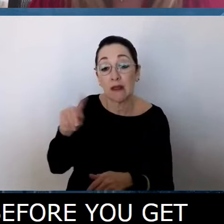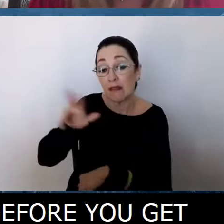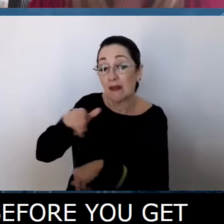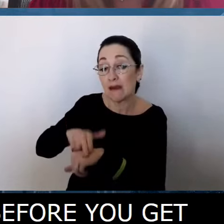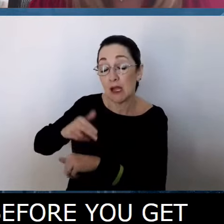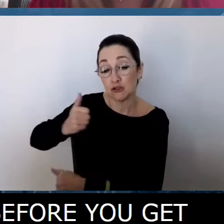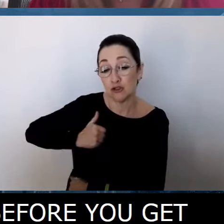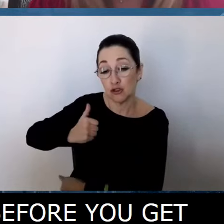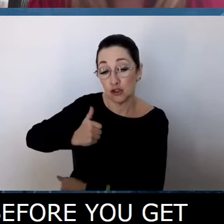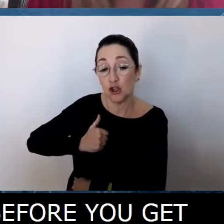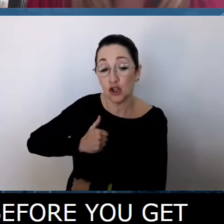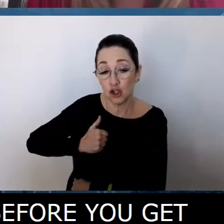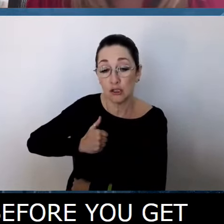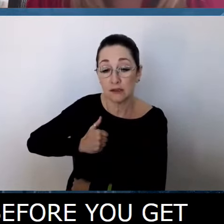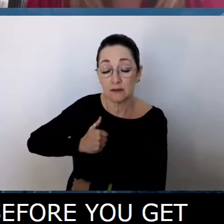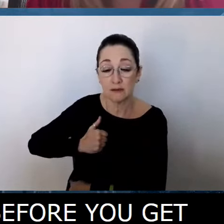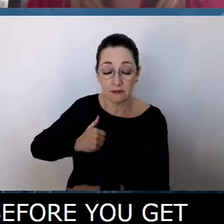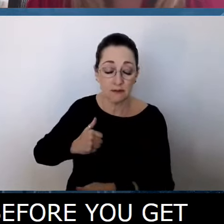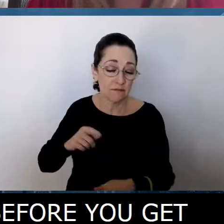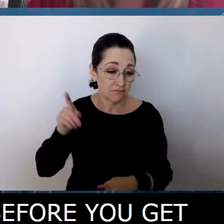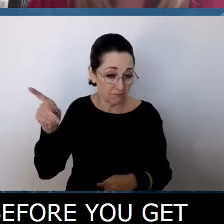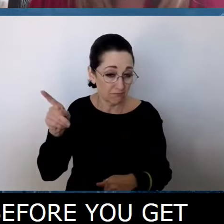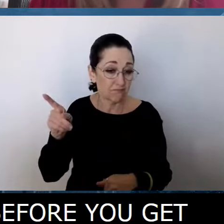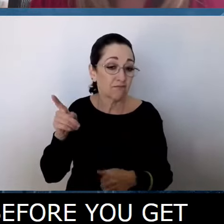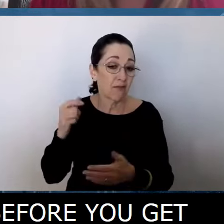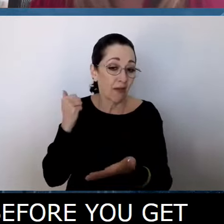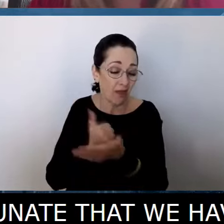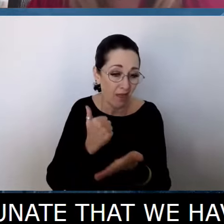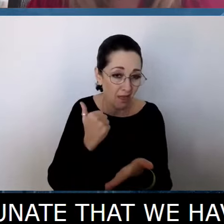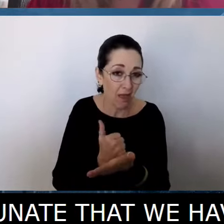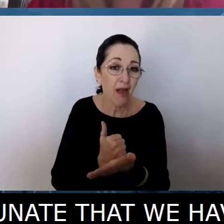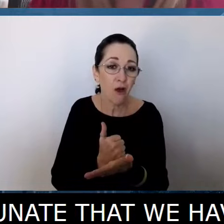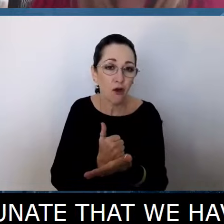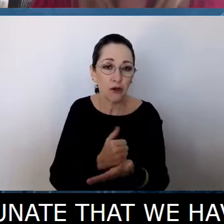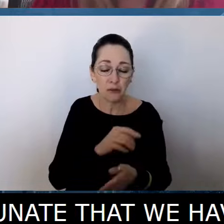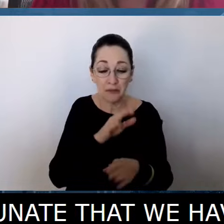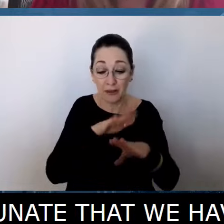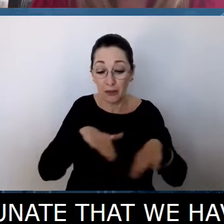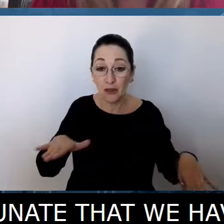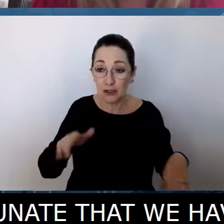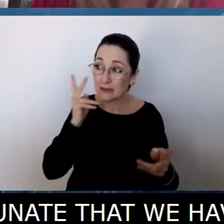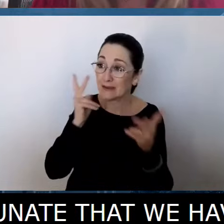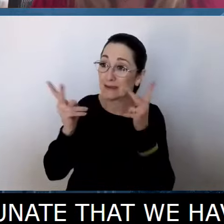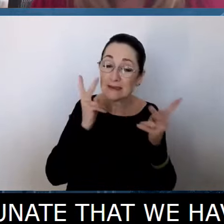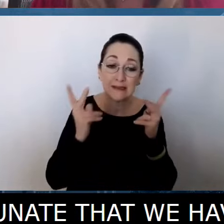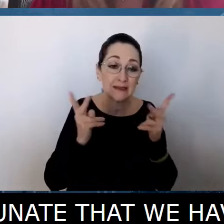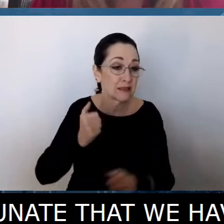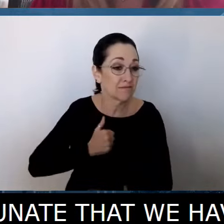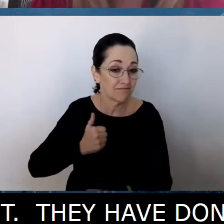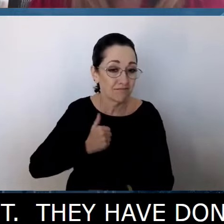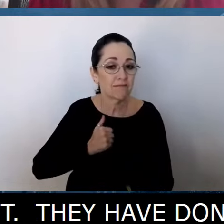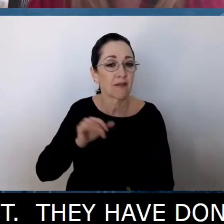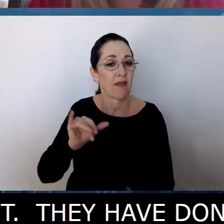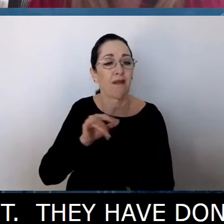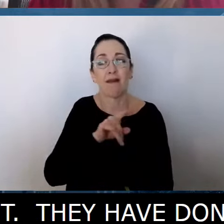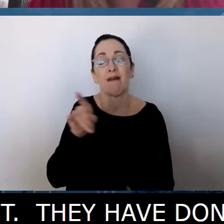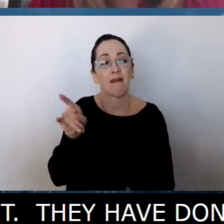our vaccine clinics. The kids love them. They really do a fabulous job. And